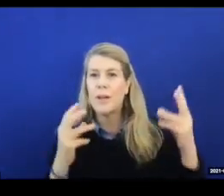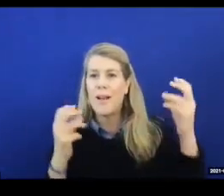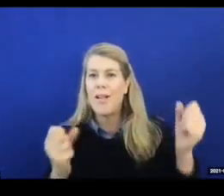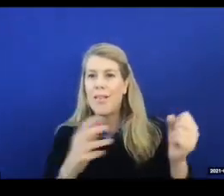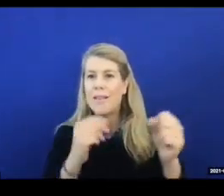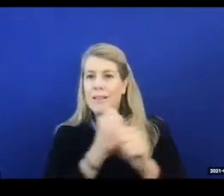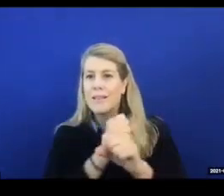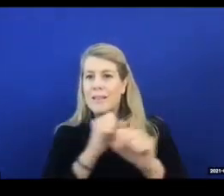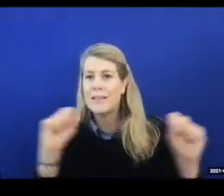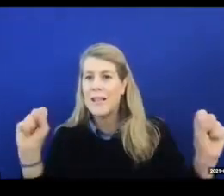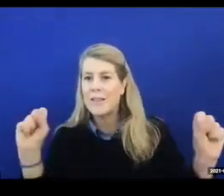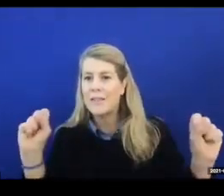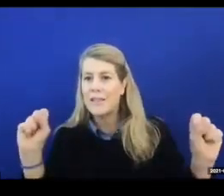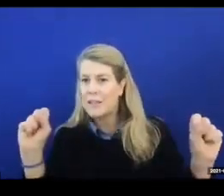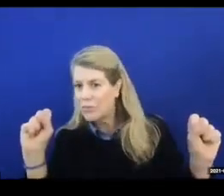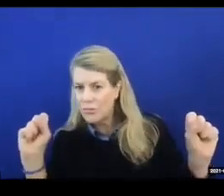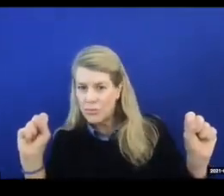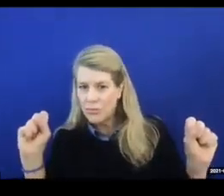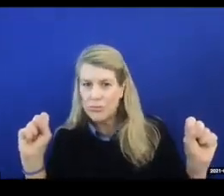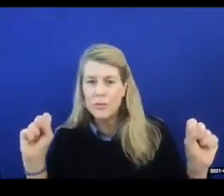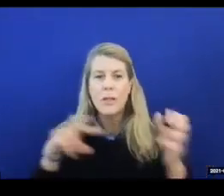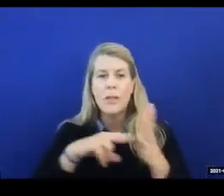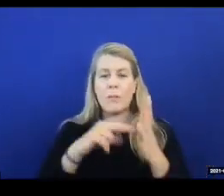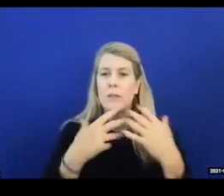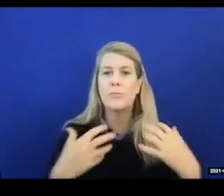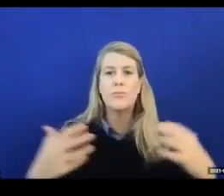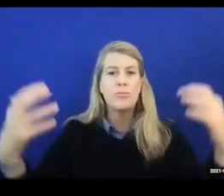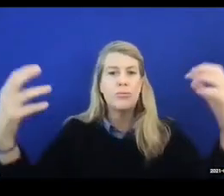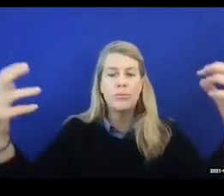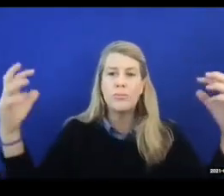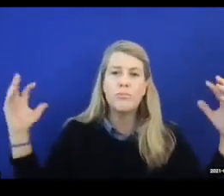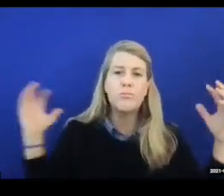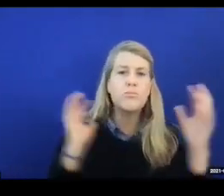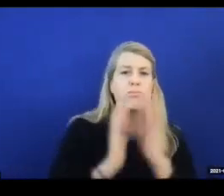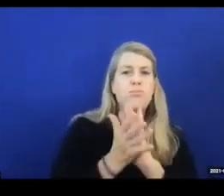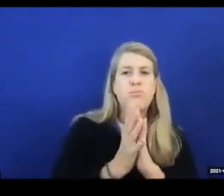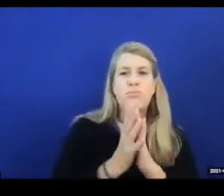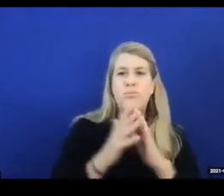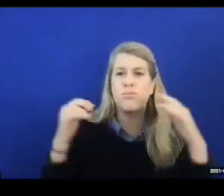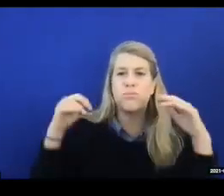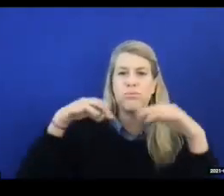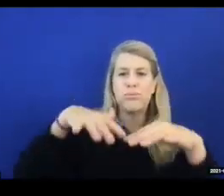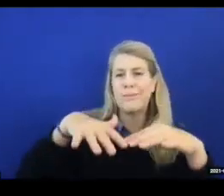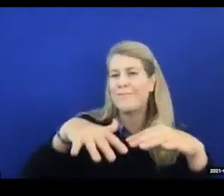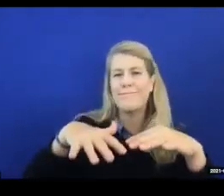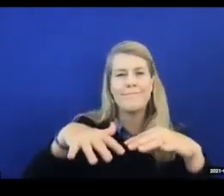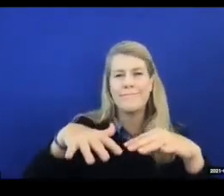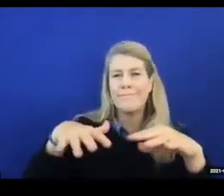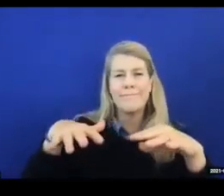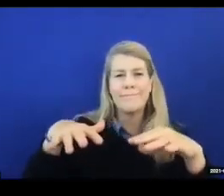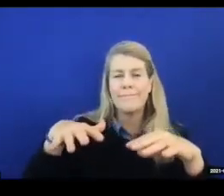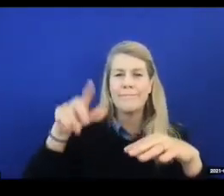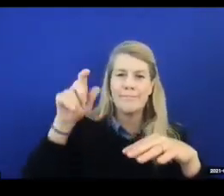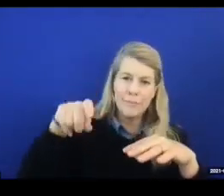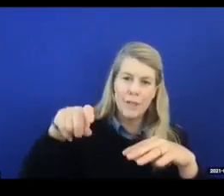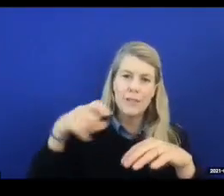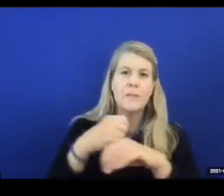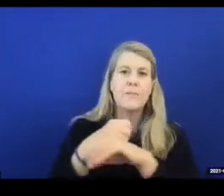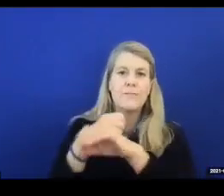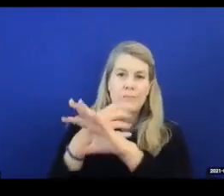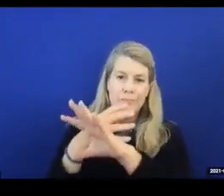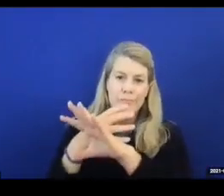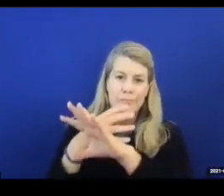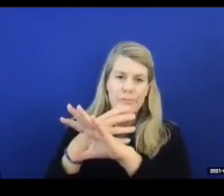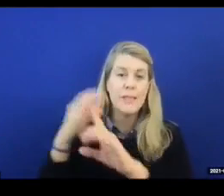protocols and required distancing for large public events has made it necessary that we celebrate this